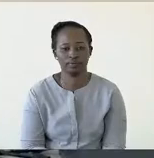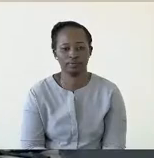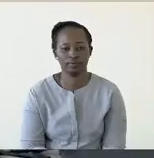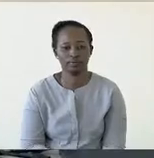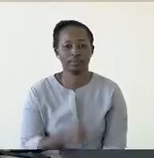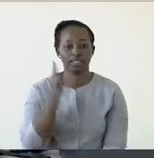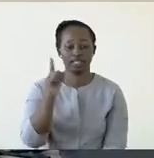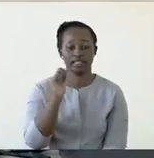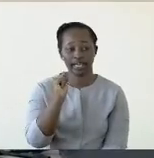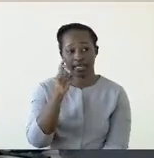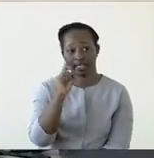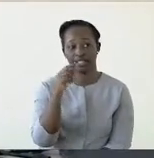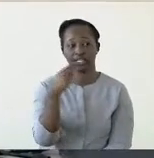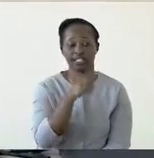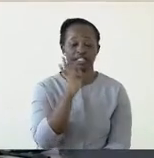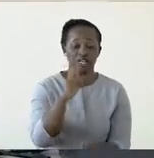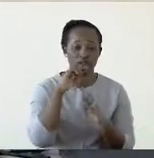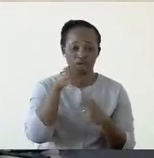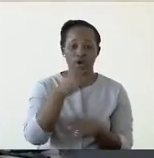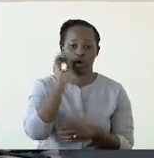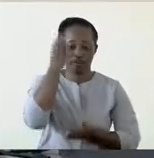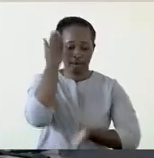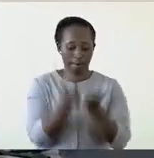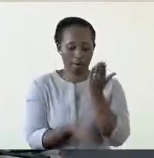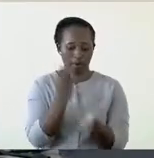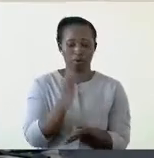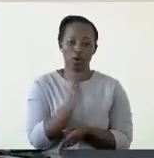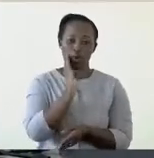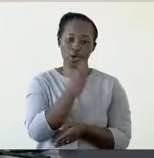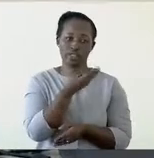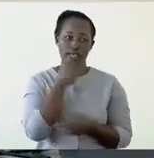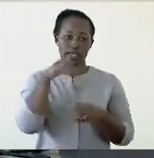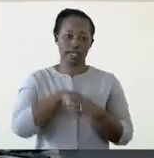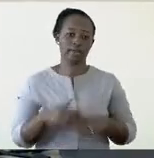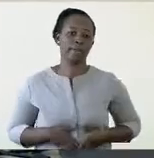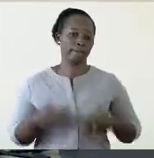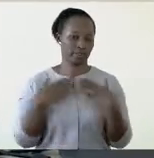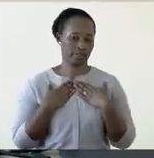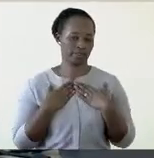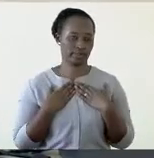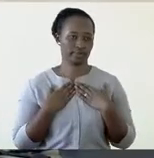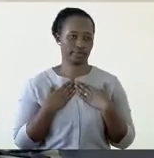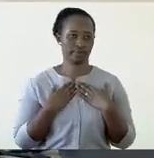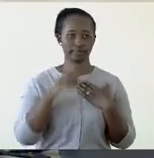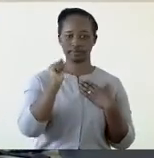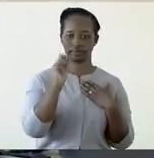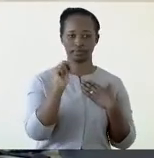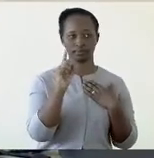That antidiuretic hormone is responsible for balancing the amount of water in the body, antidiuretic